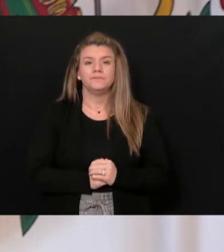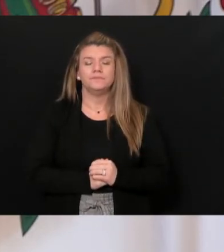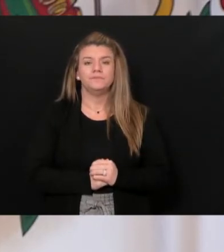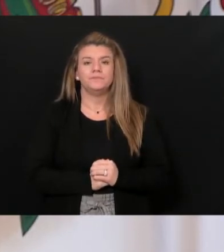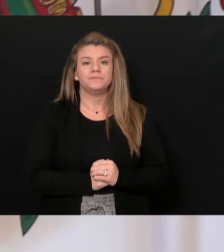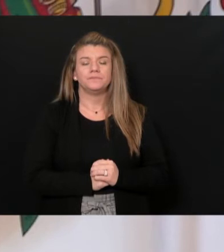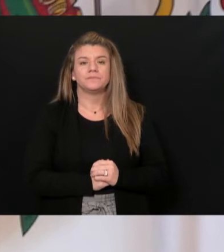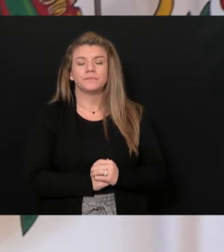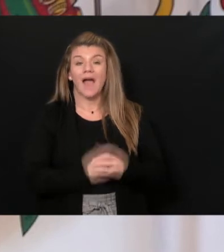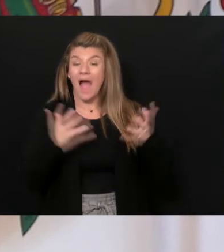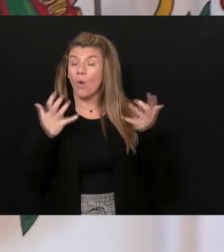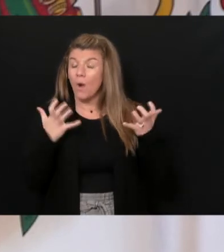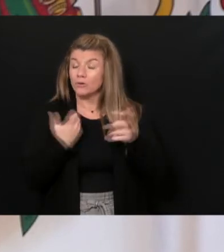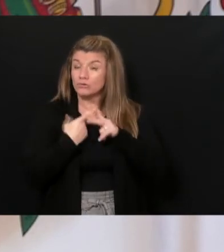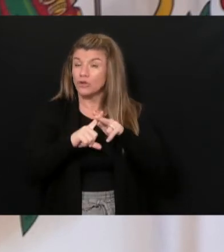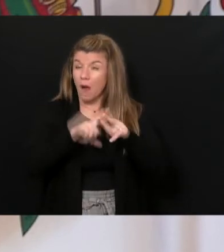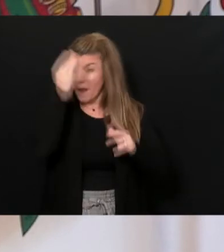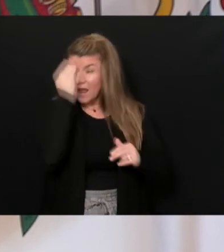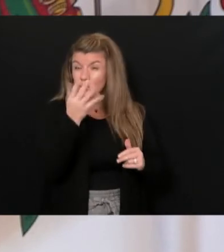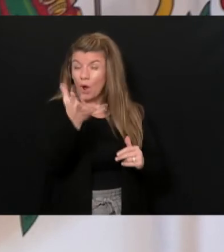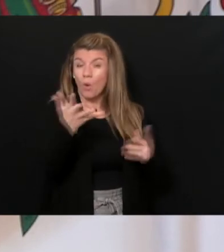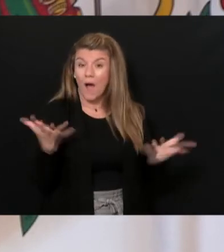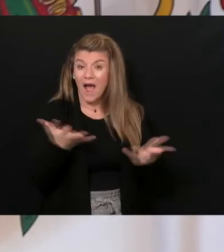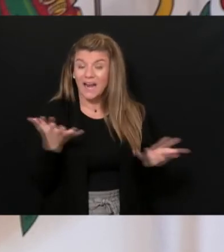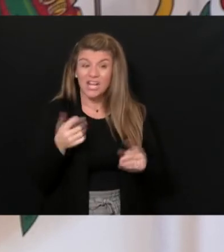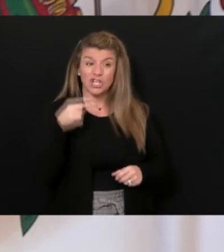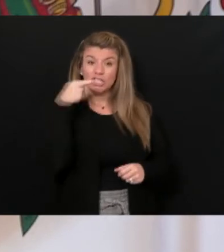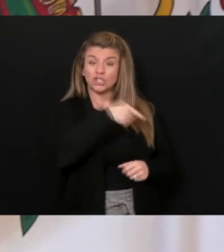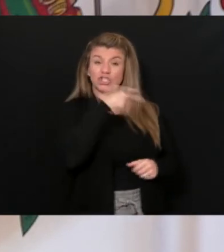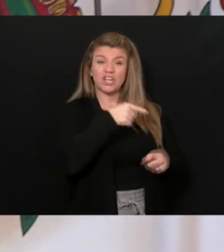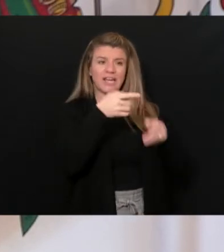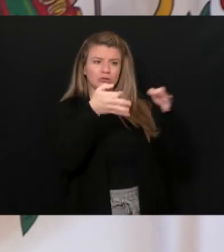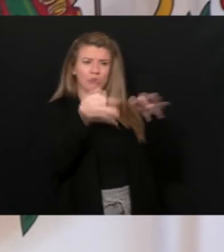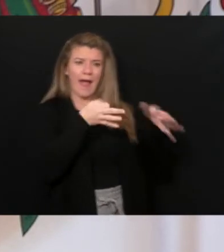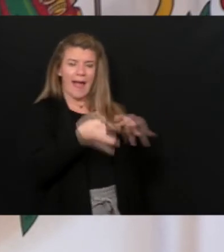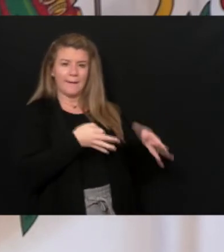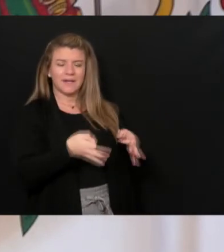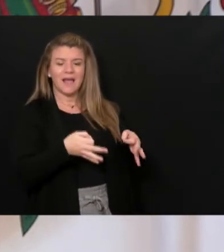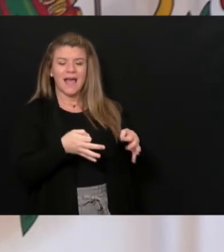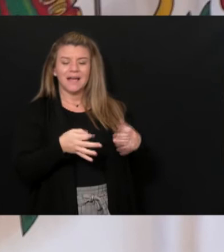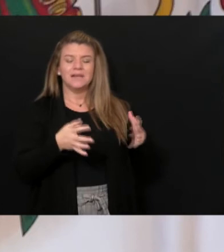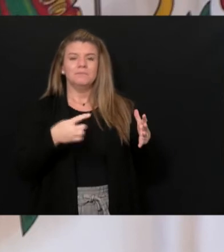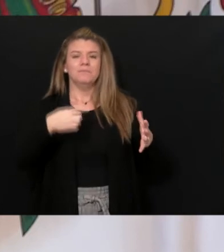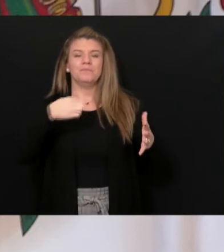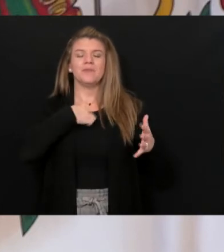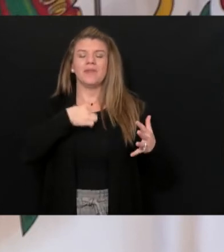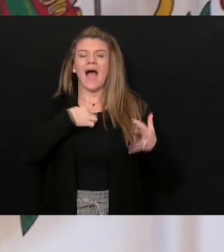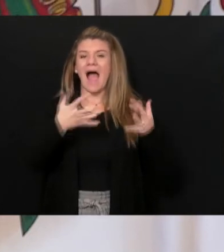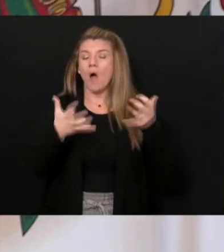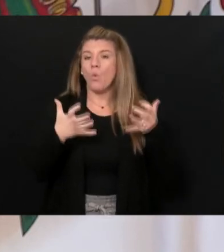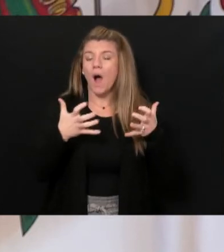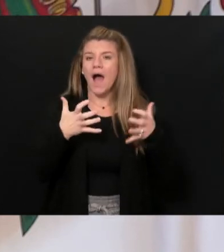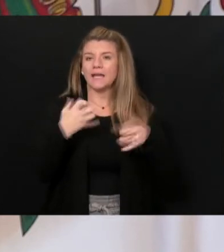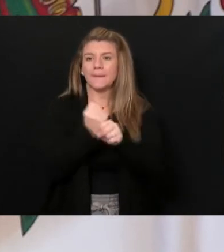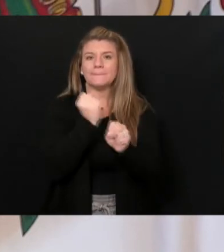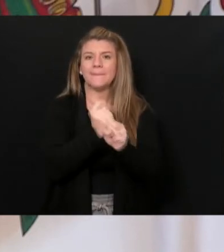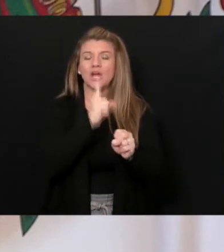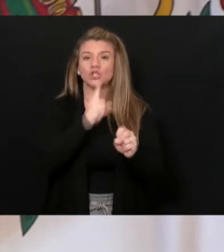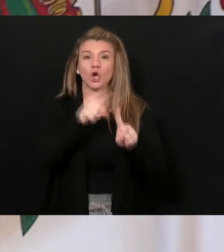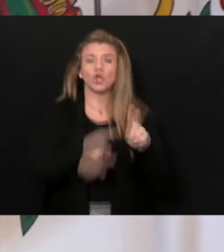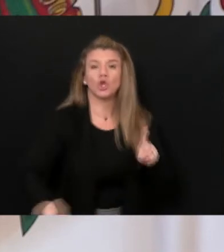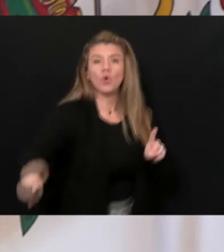want to start off by saying, just this, she described it. I want to make this to where everybody can